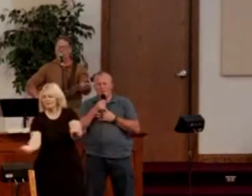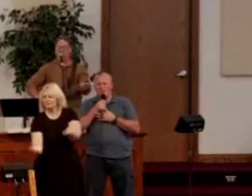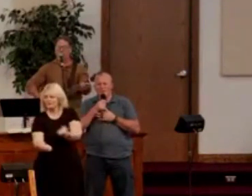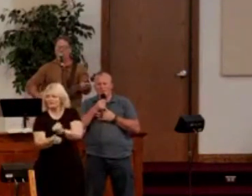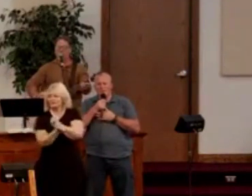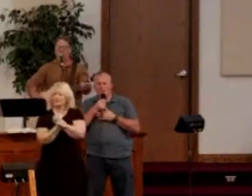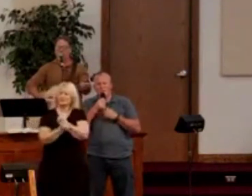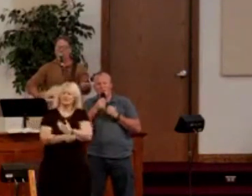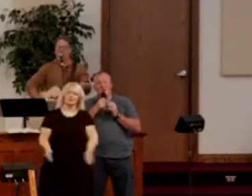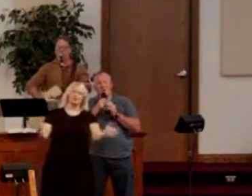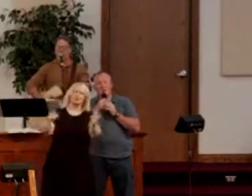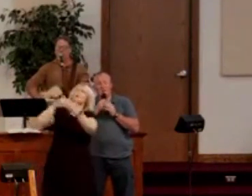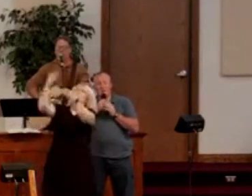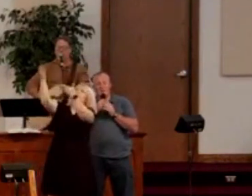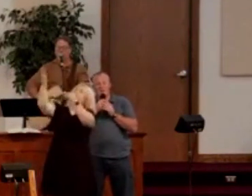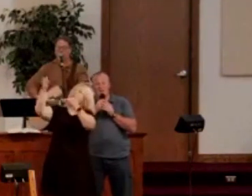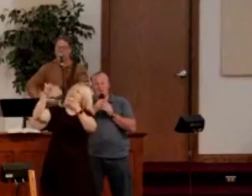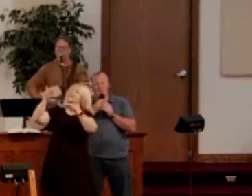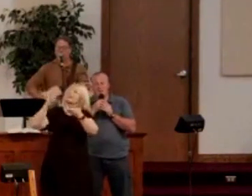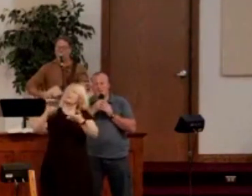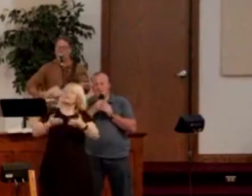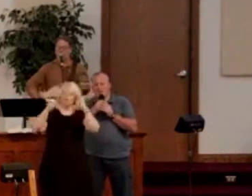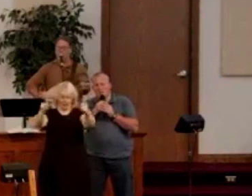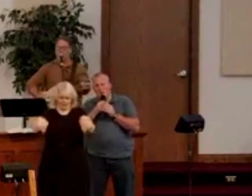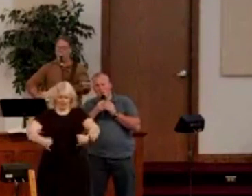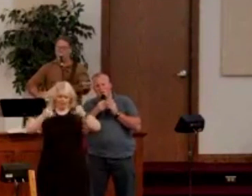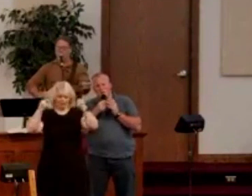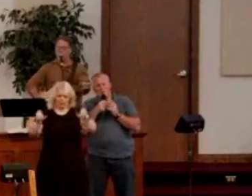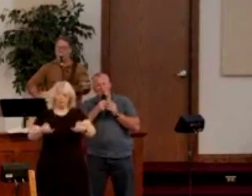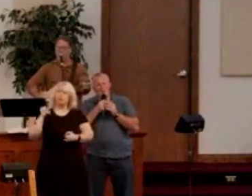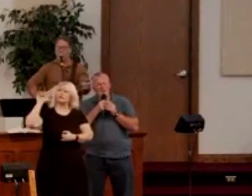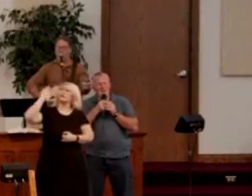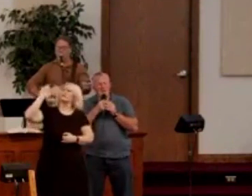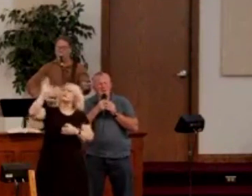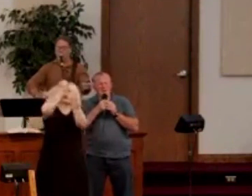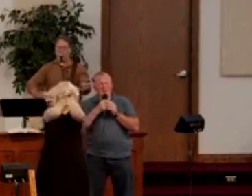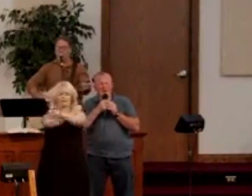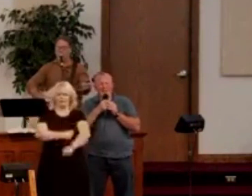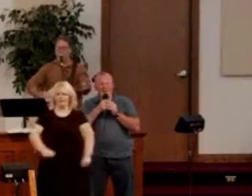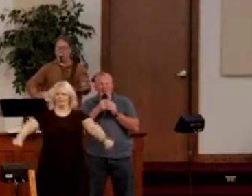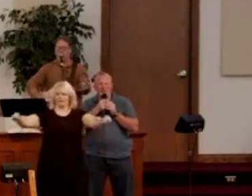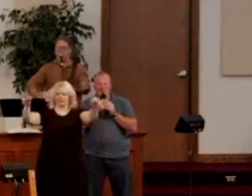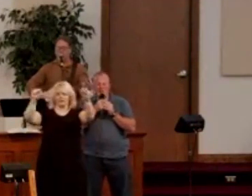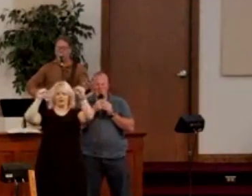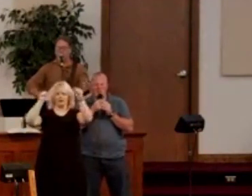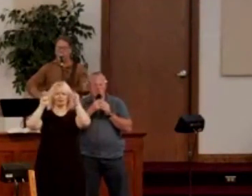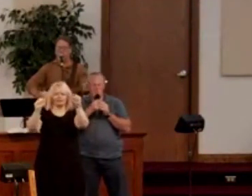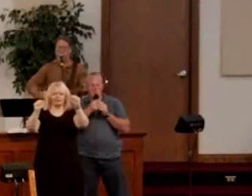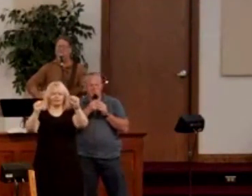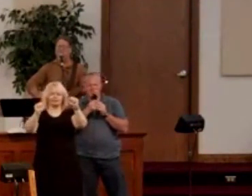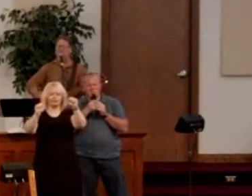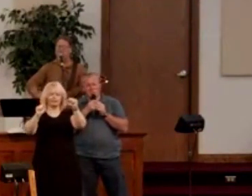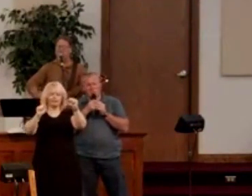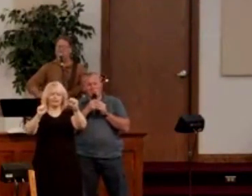love. Yeah, restore to me the joy of your salvation.